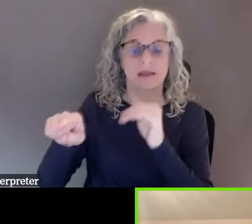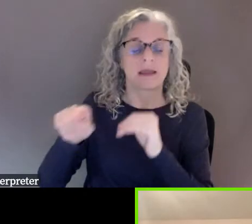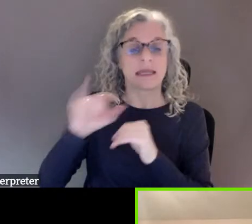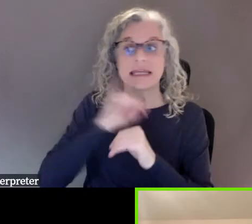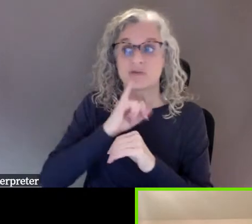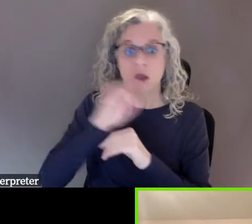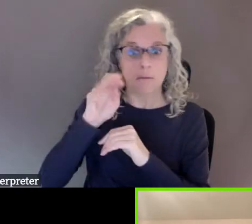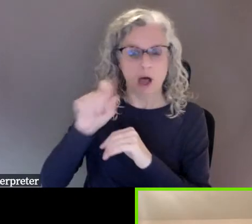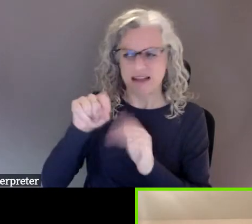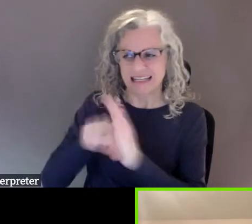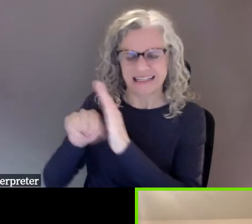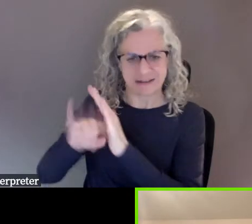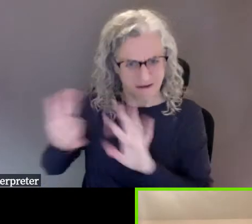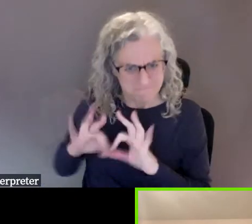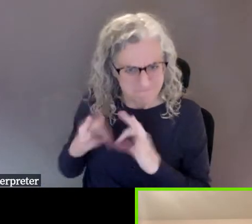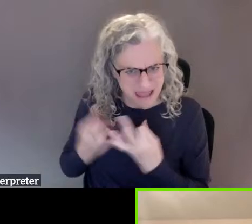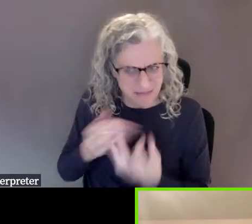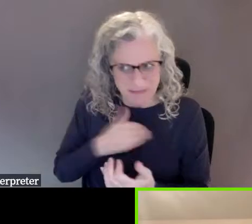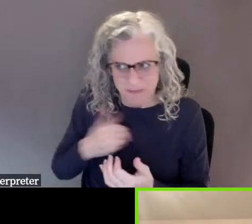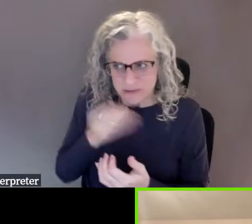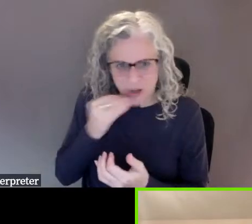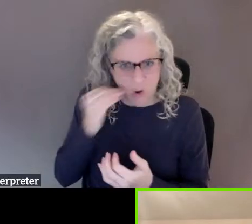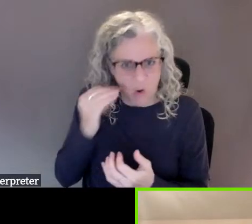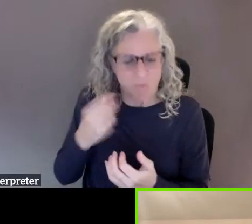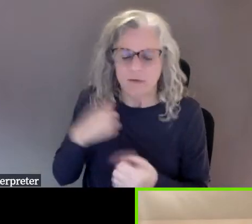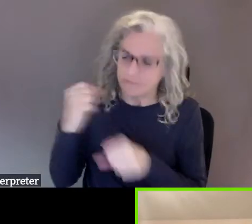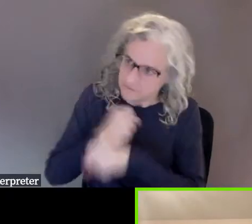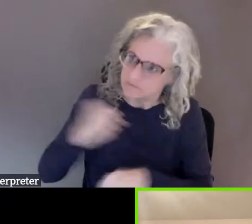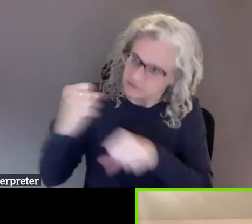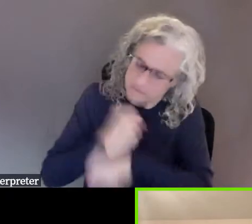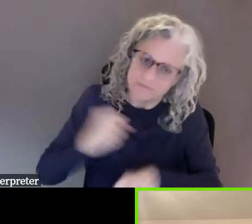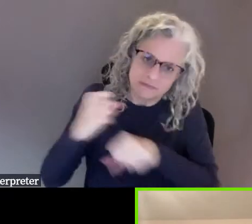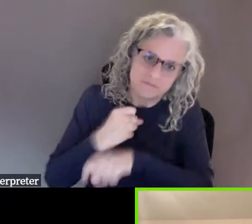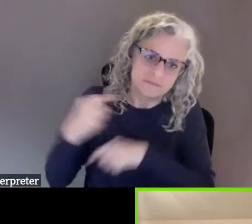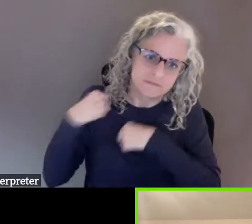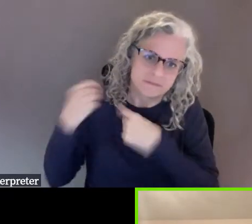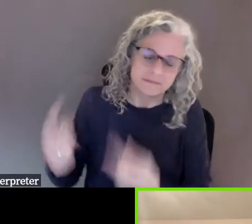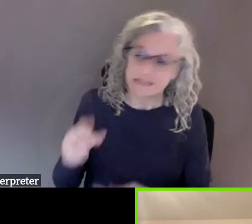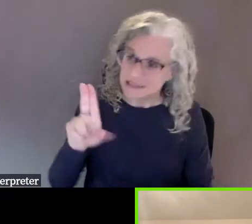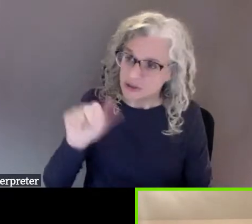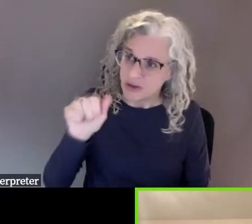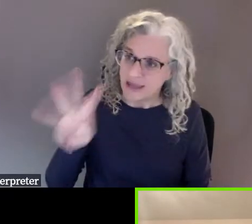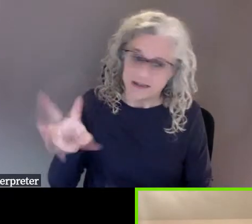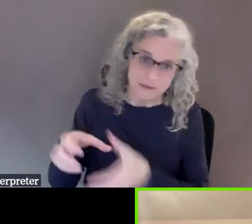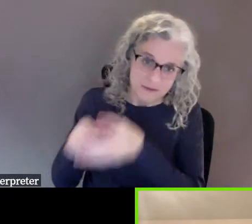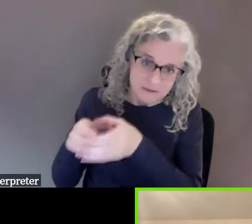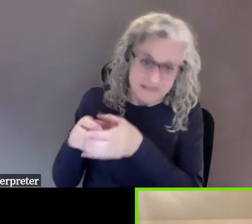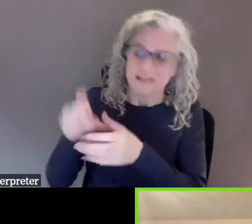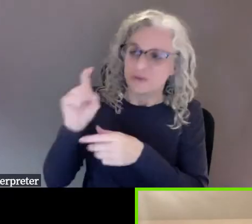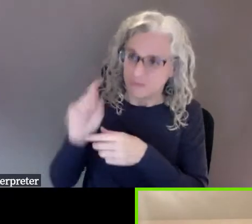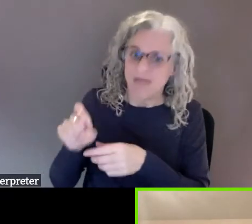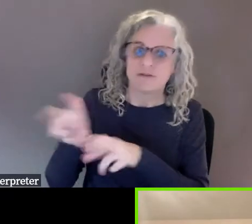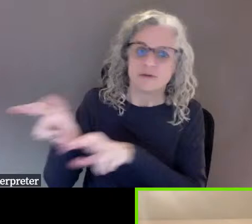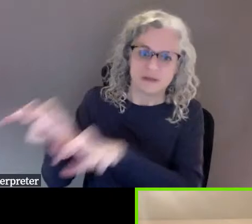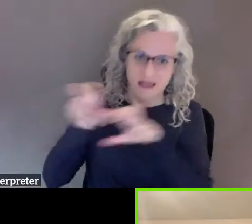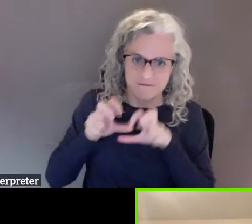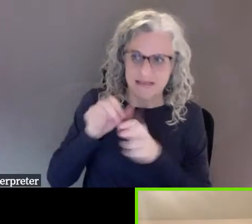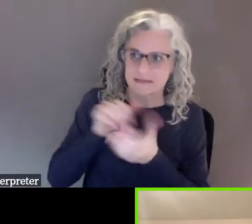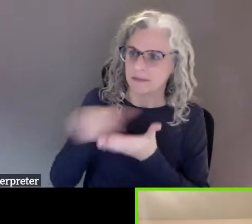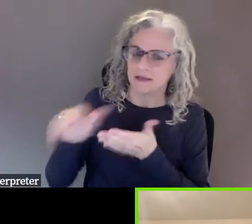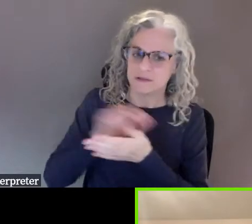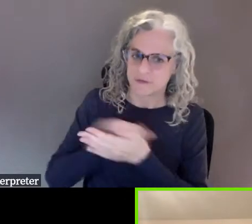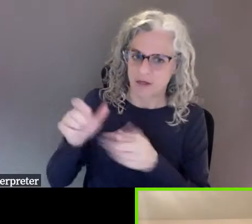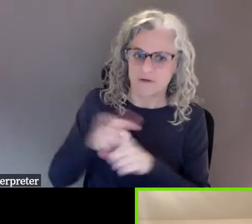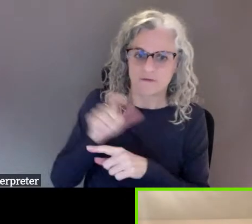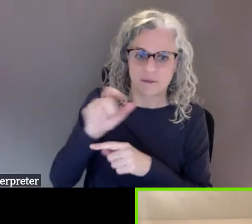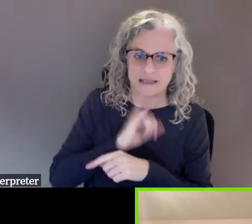have taken on that fight again and again, decade after decade, saying, UAW, you have to divest these millions of dollars from Israel. We have been